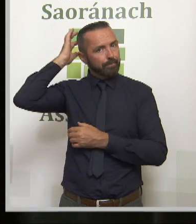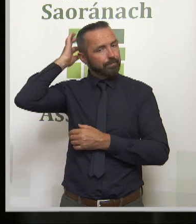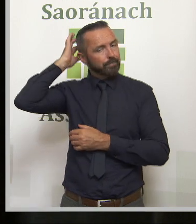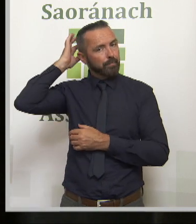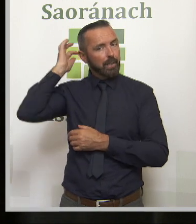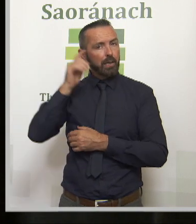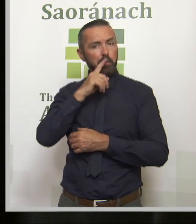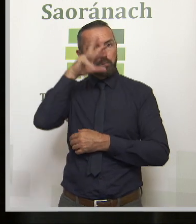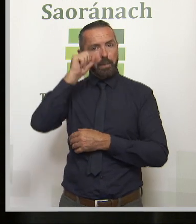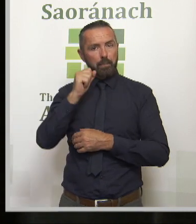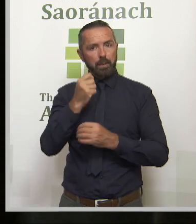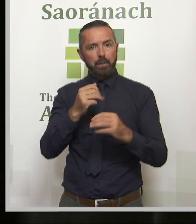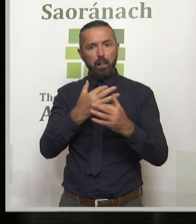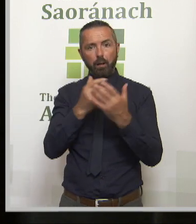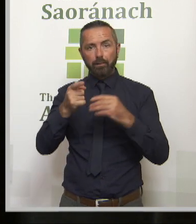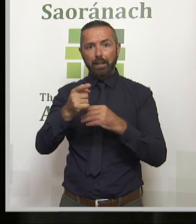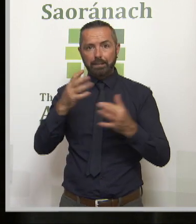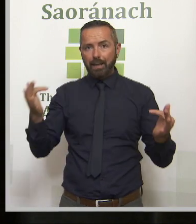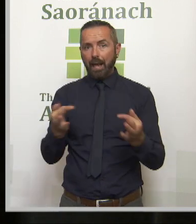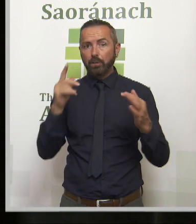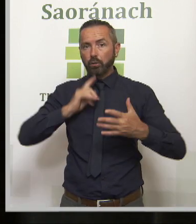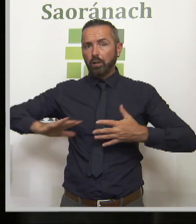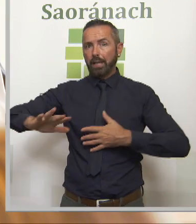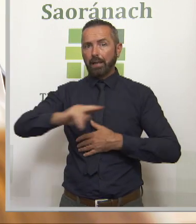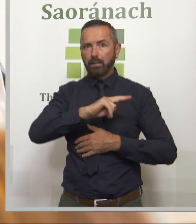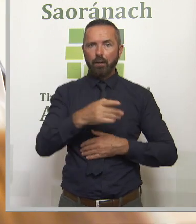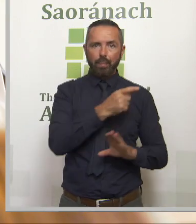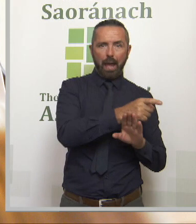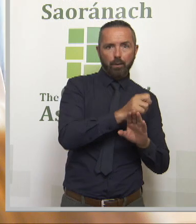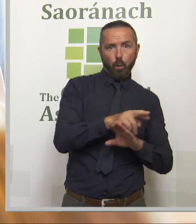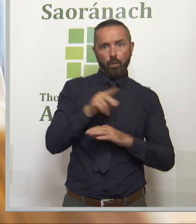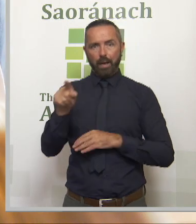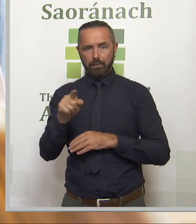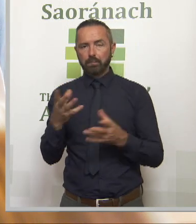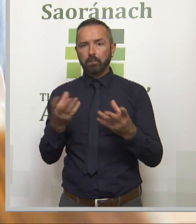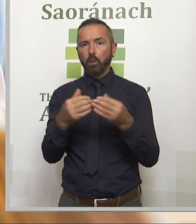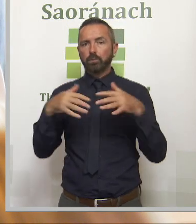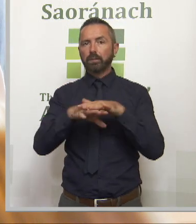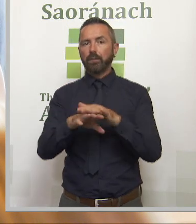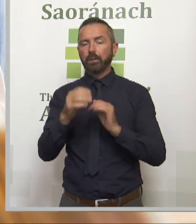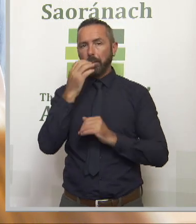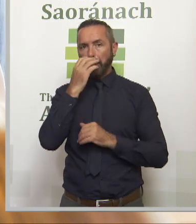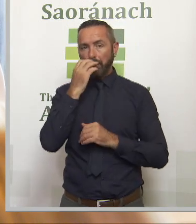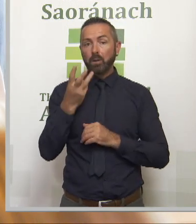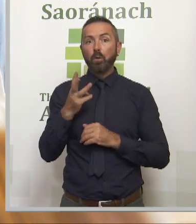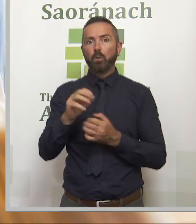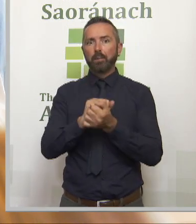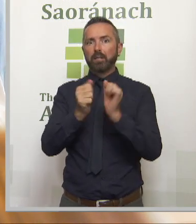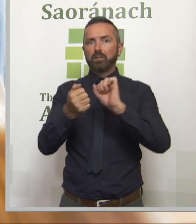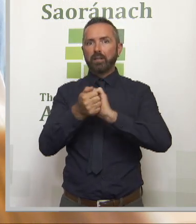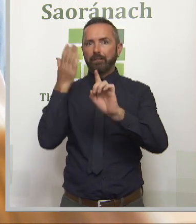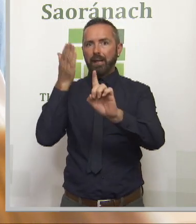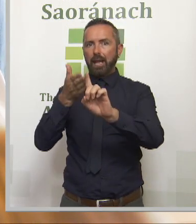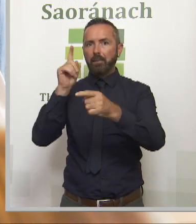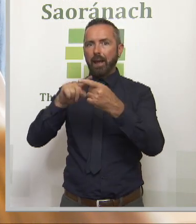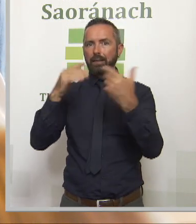agricultural land, so it's not one or the other. So what I'm saying, just to make it as simple as possible, is we're proposing to shift gear and now